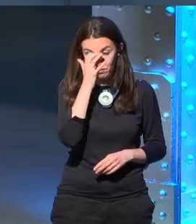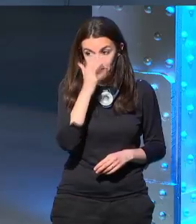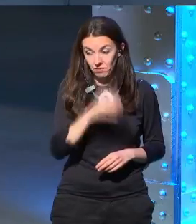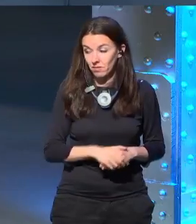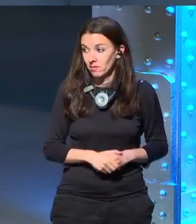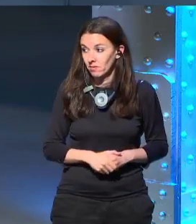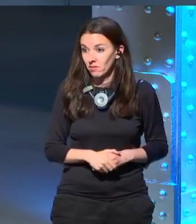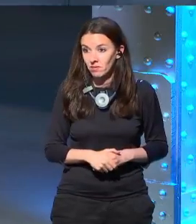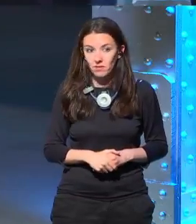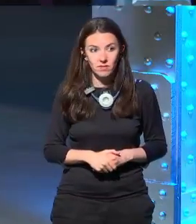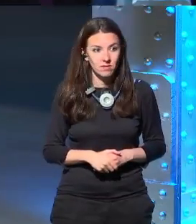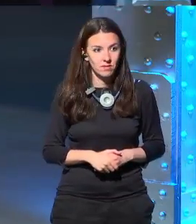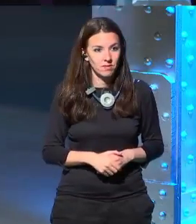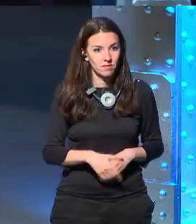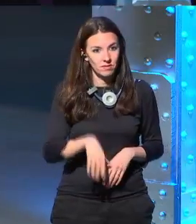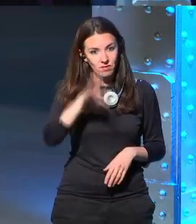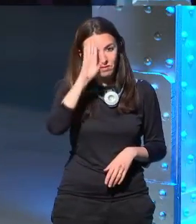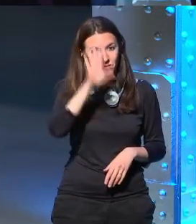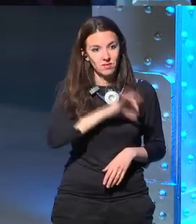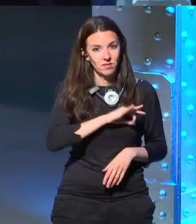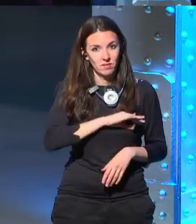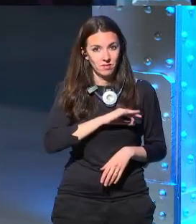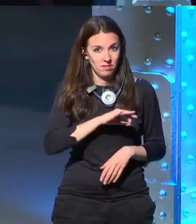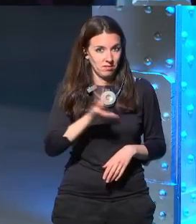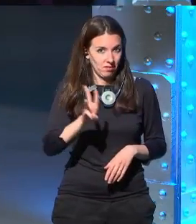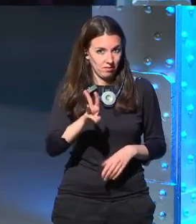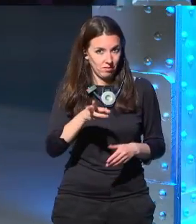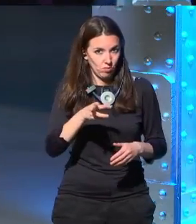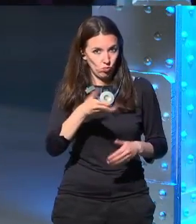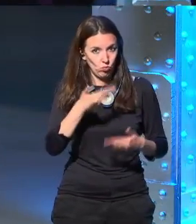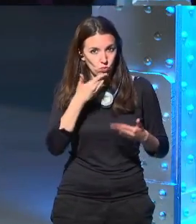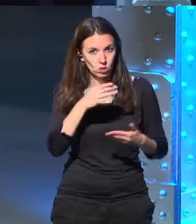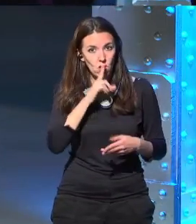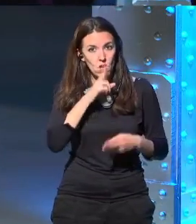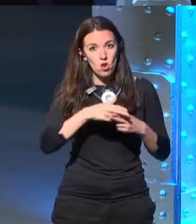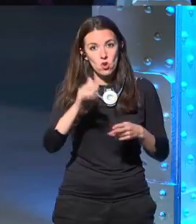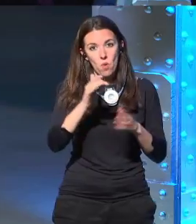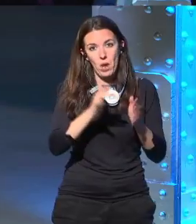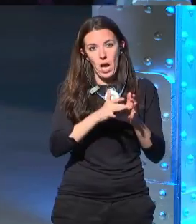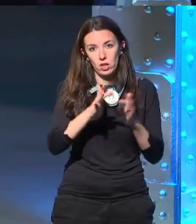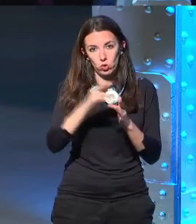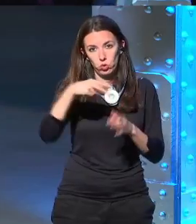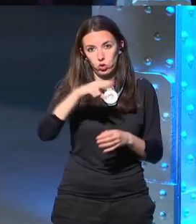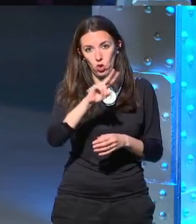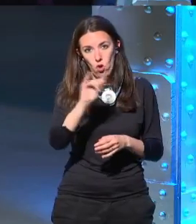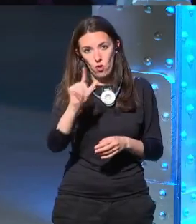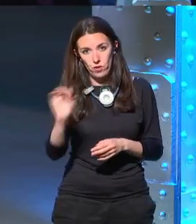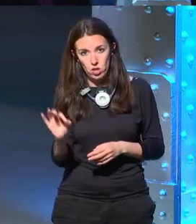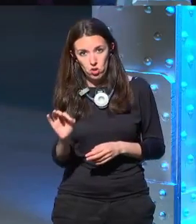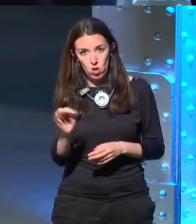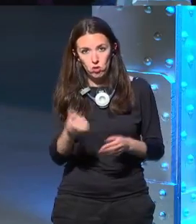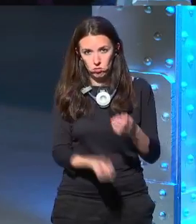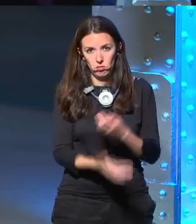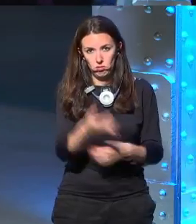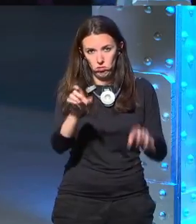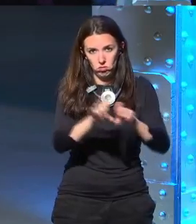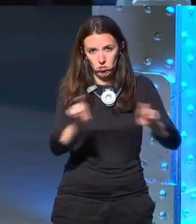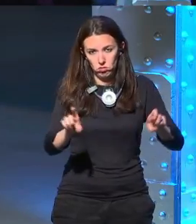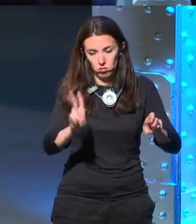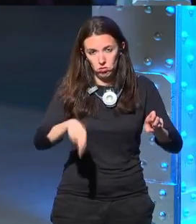Hello, Mr. Isaacson. Thank you very much. My name is Jesus Novillo. I am a leadership, entrepreneurship, and innovation